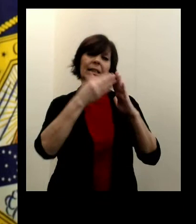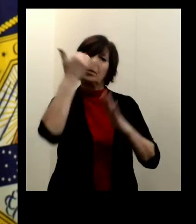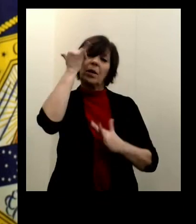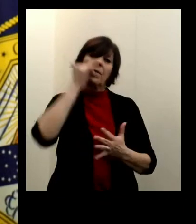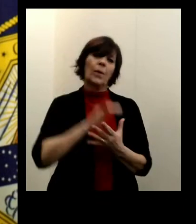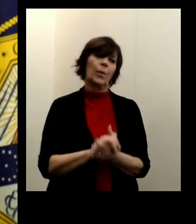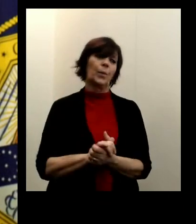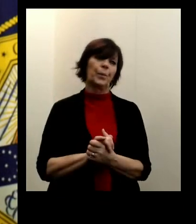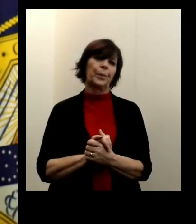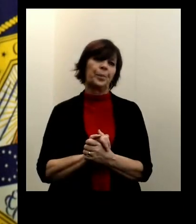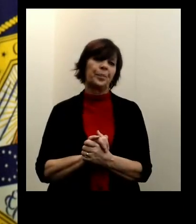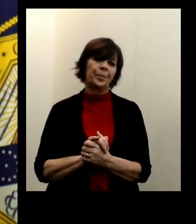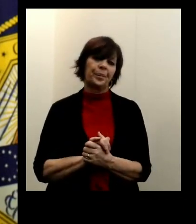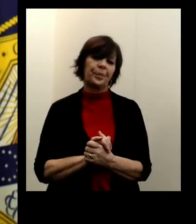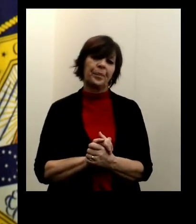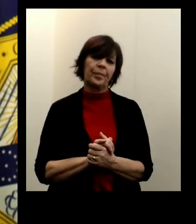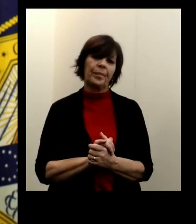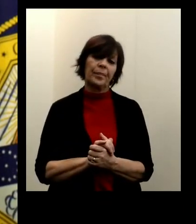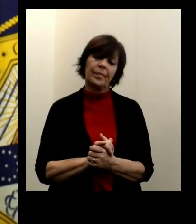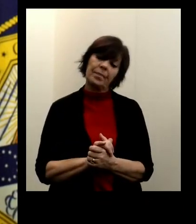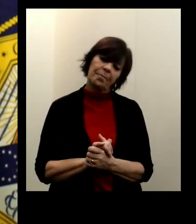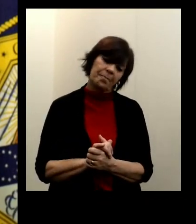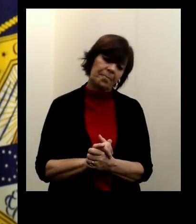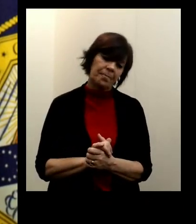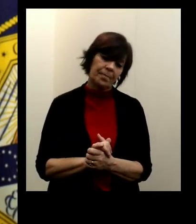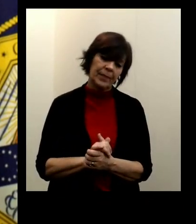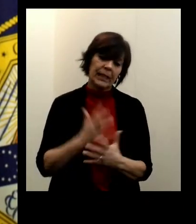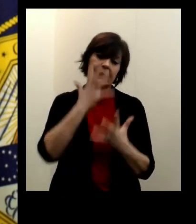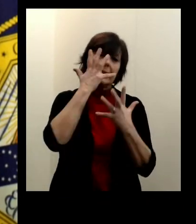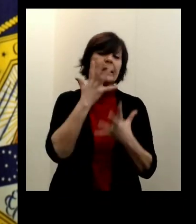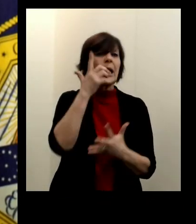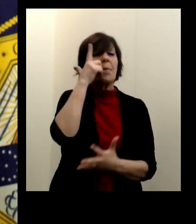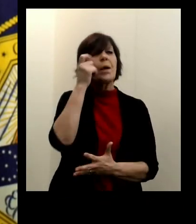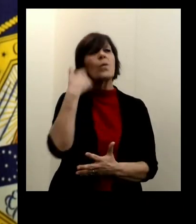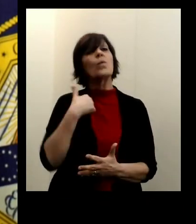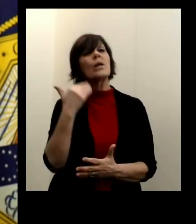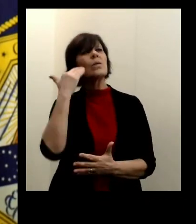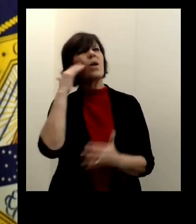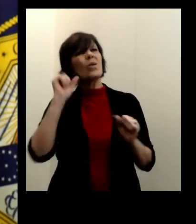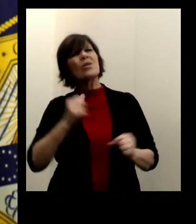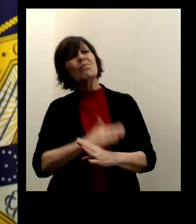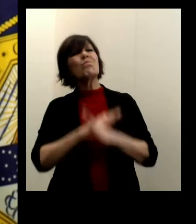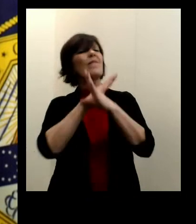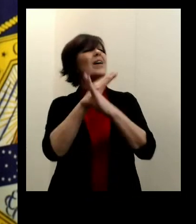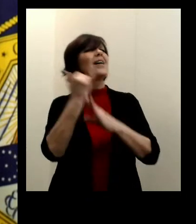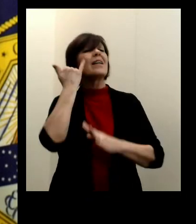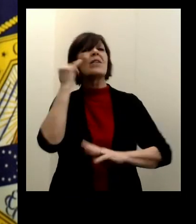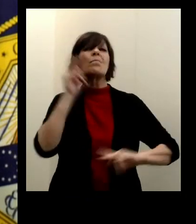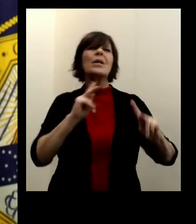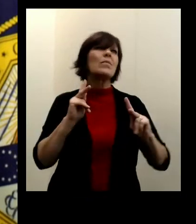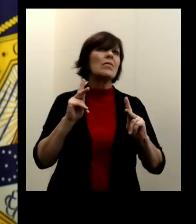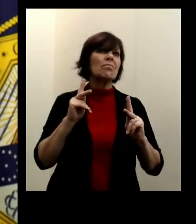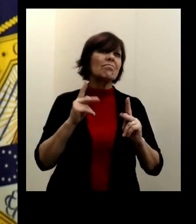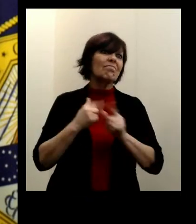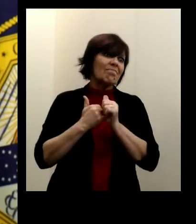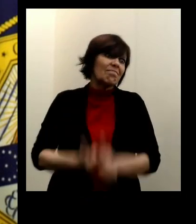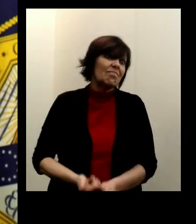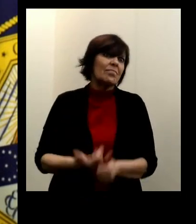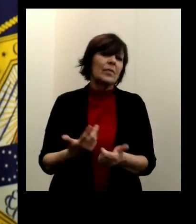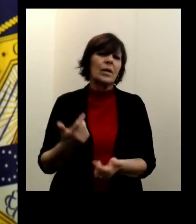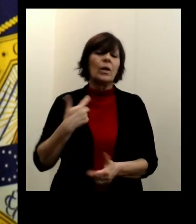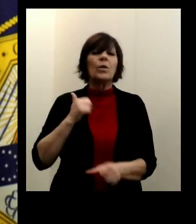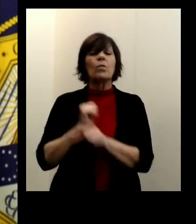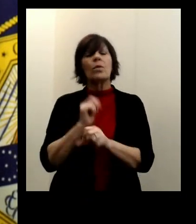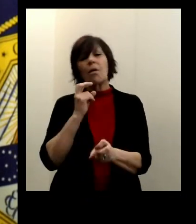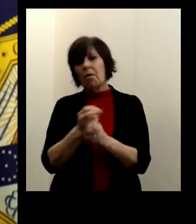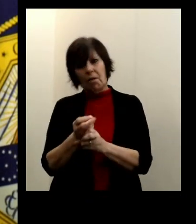on. And it's just sad because we know it could have been prevented if people had taken the right measures. We've worked very